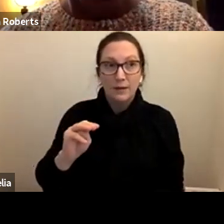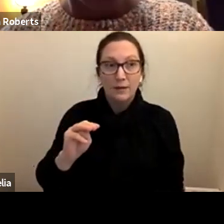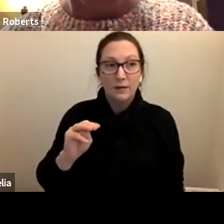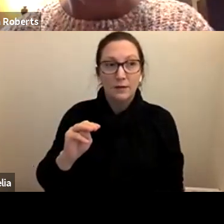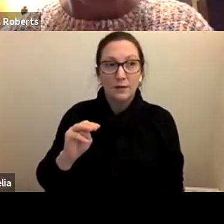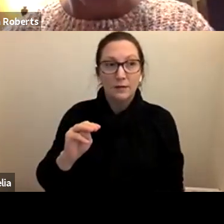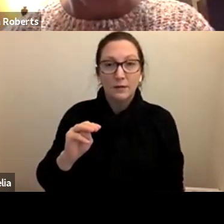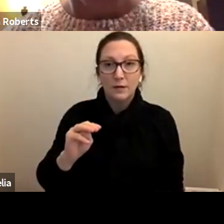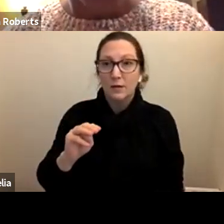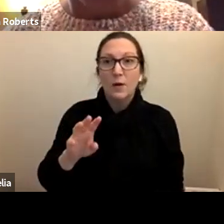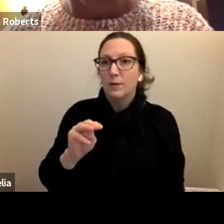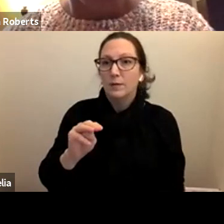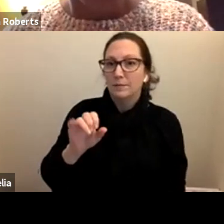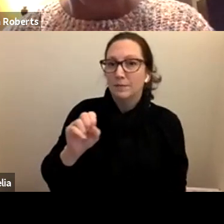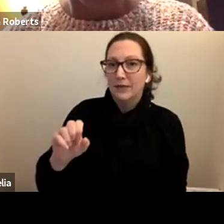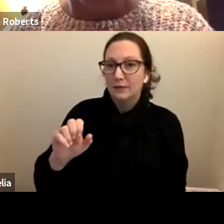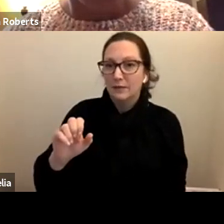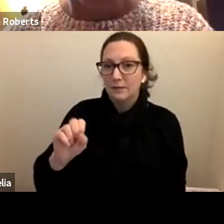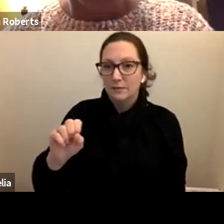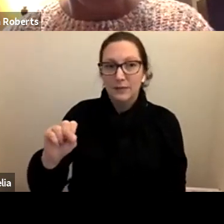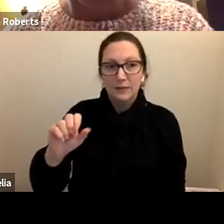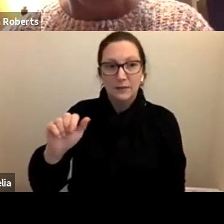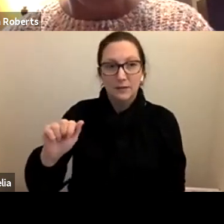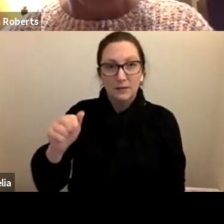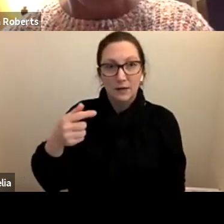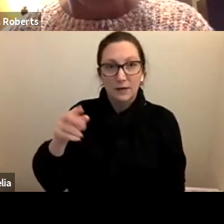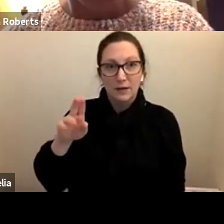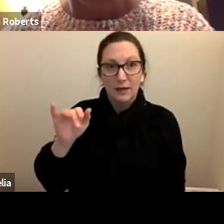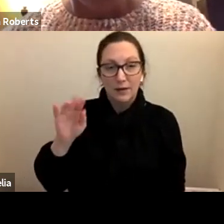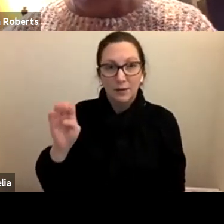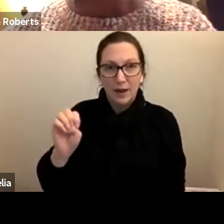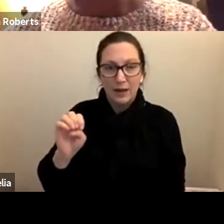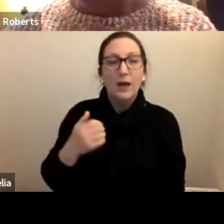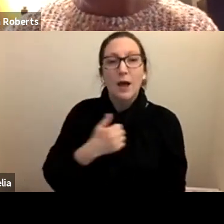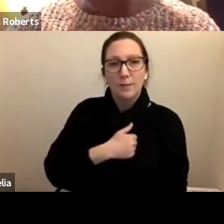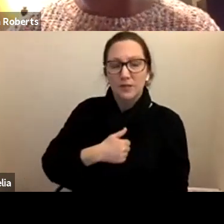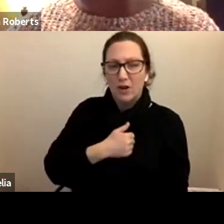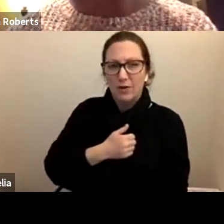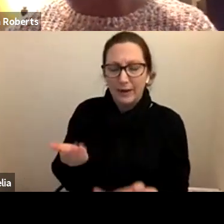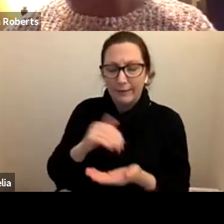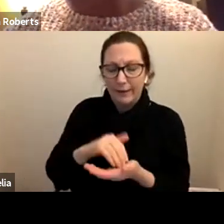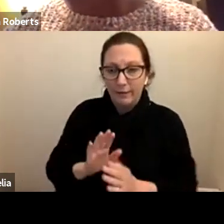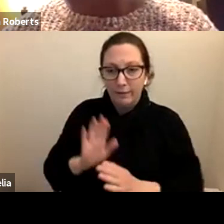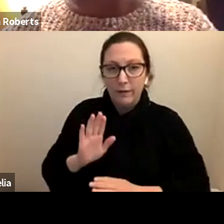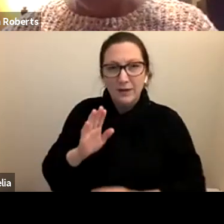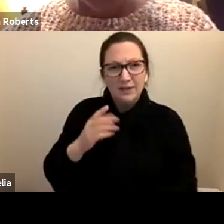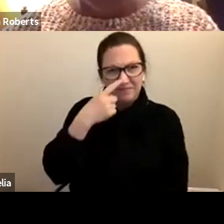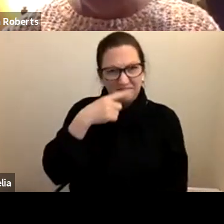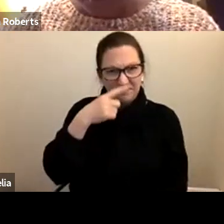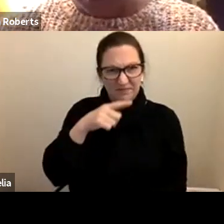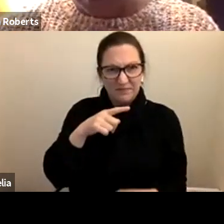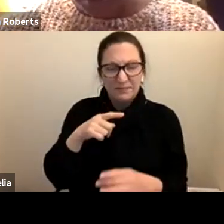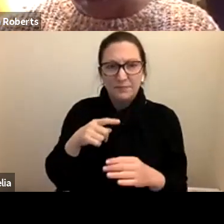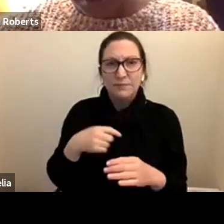Oh, Ms. Aguirre, sorry. Yeah, I'm sorry to keep asking. I was wondering if we can also have some